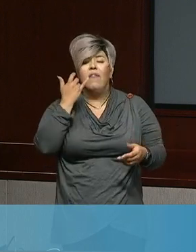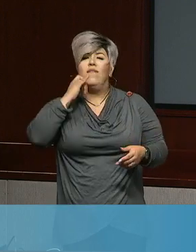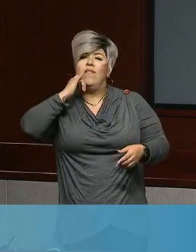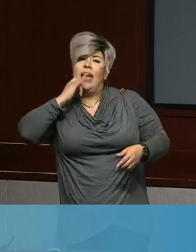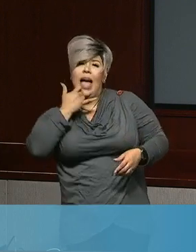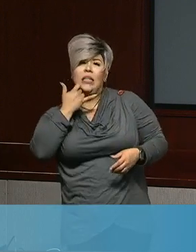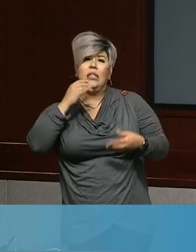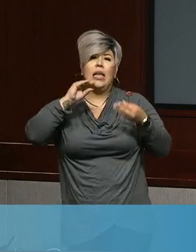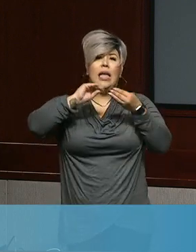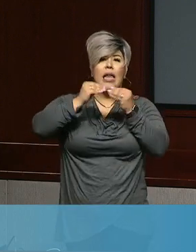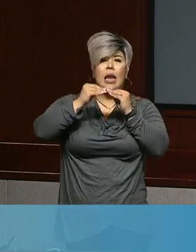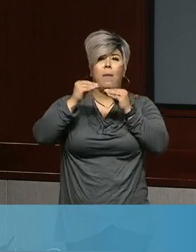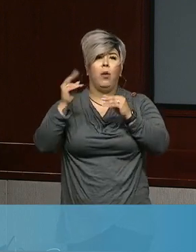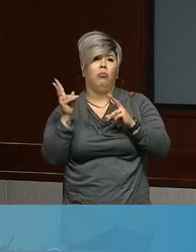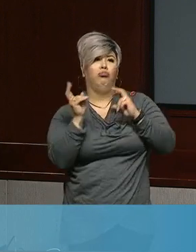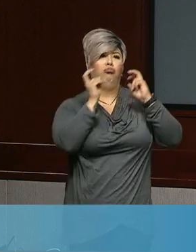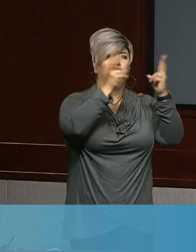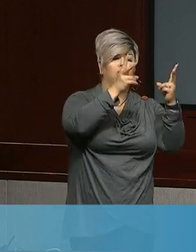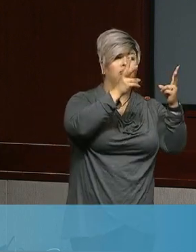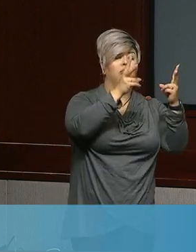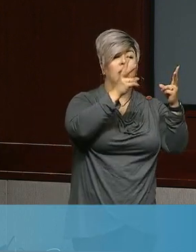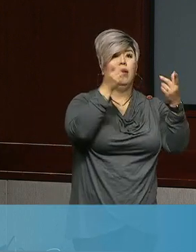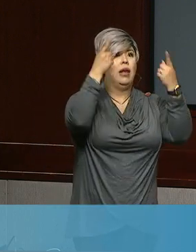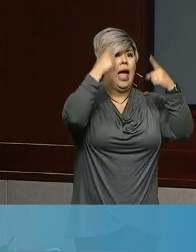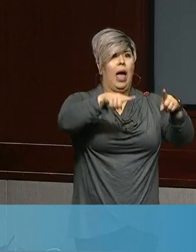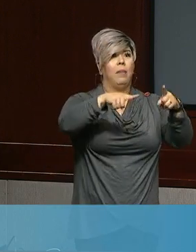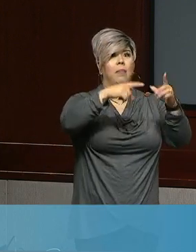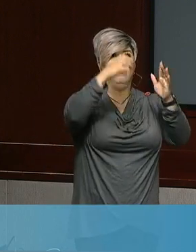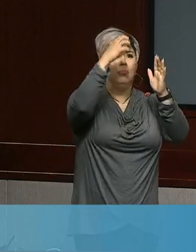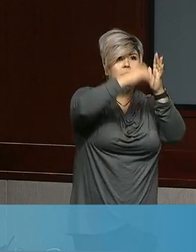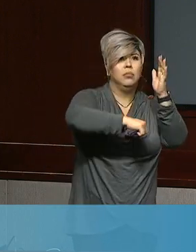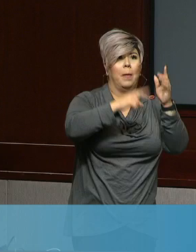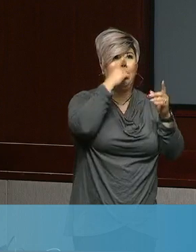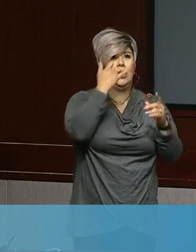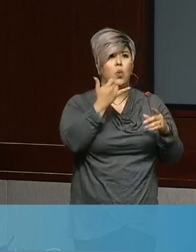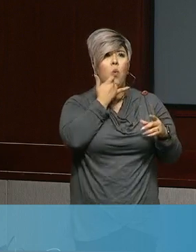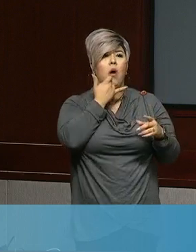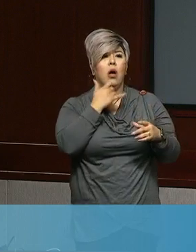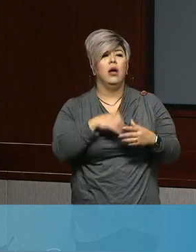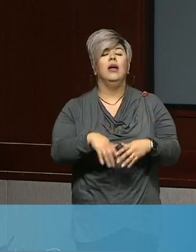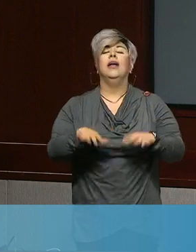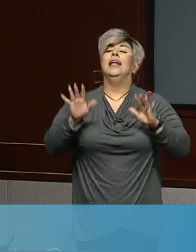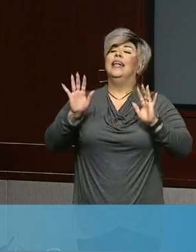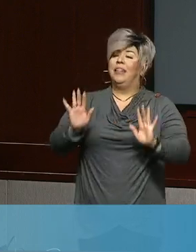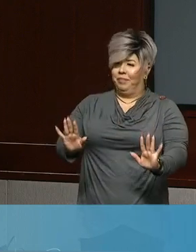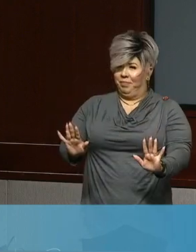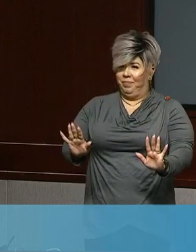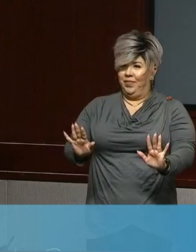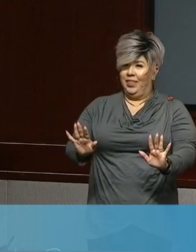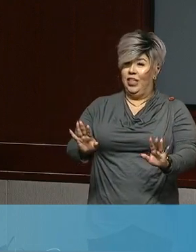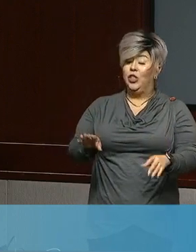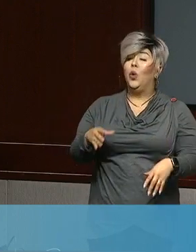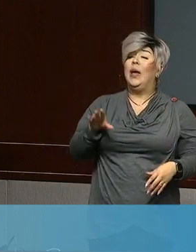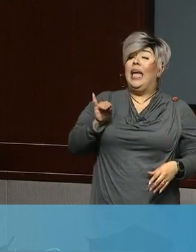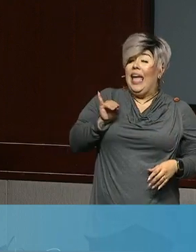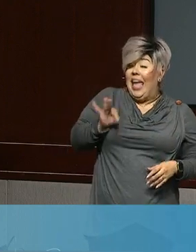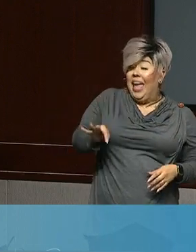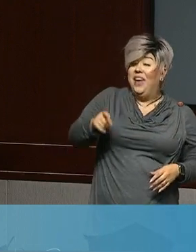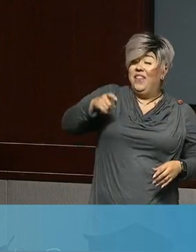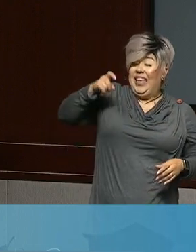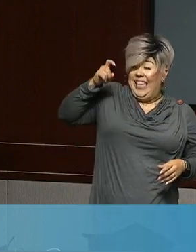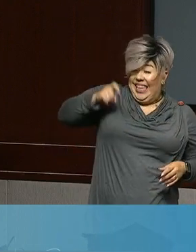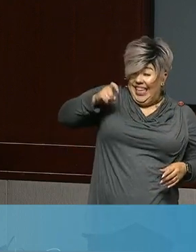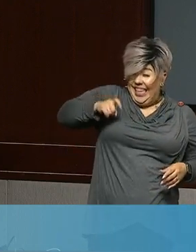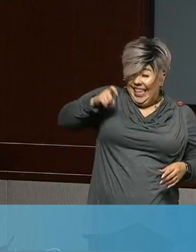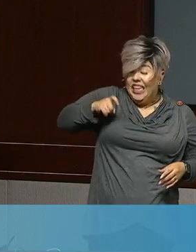unfortunate experience and then you guys take that person off the dashboard or not. Yeah, Tori, we would remove them if we had to. We do all of